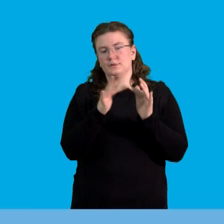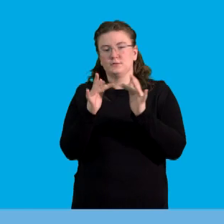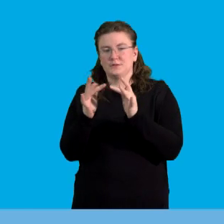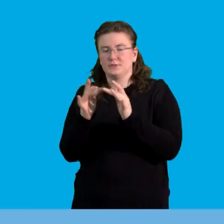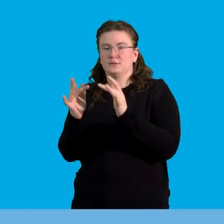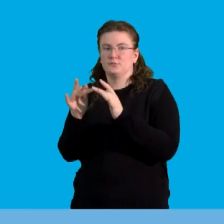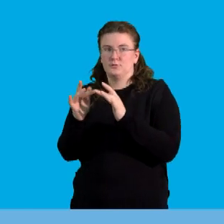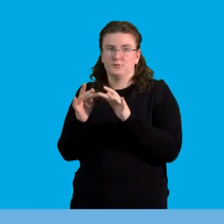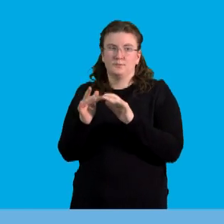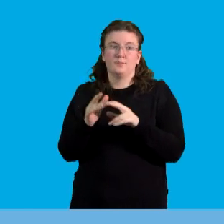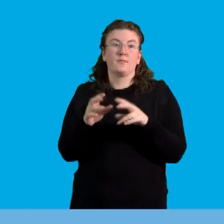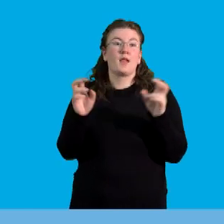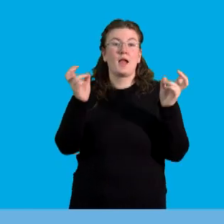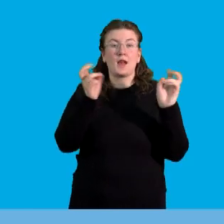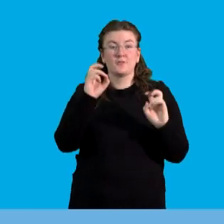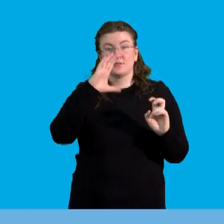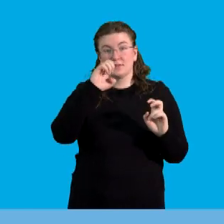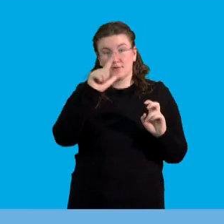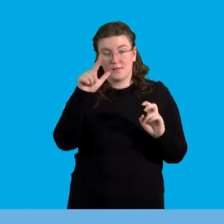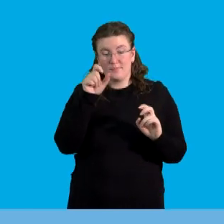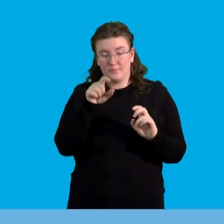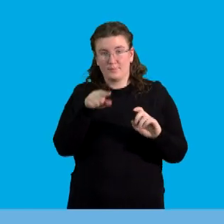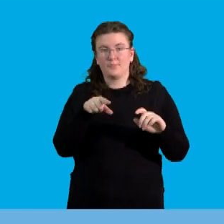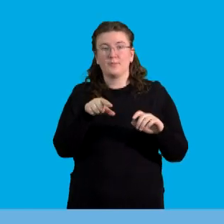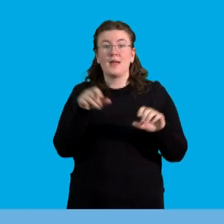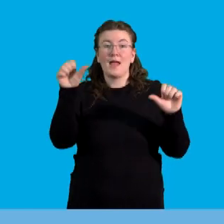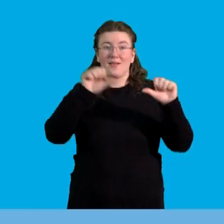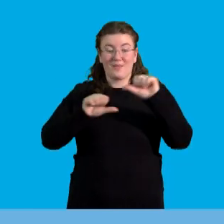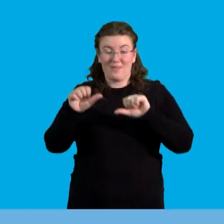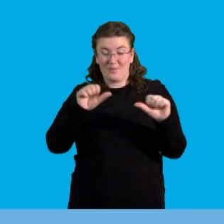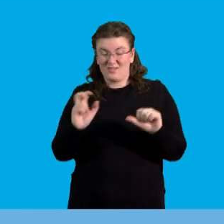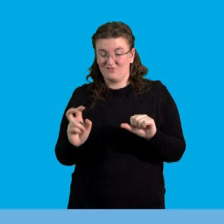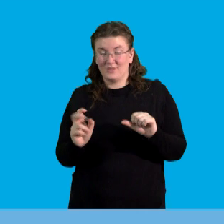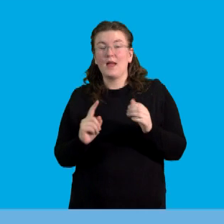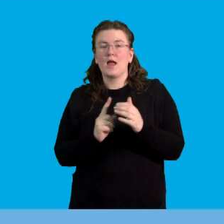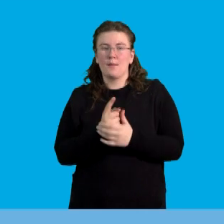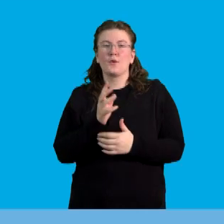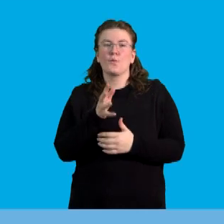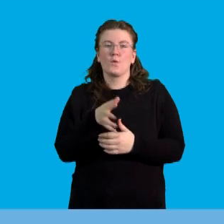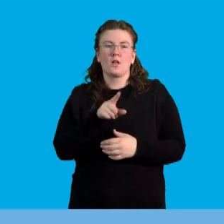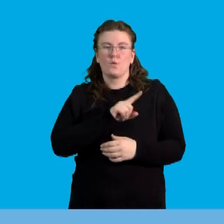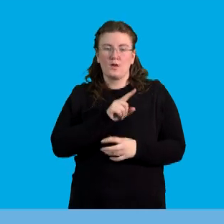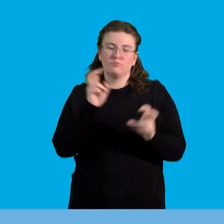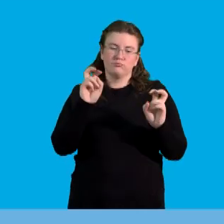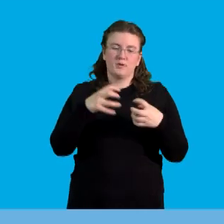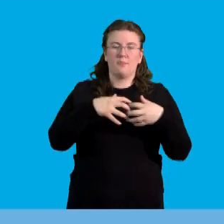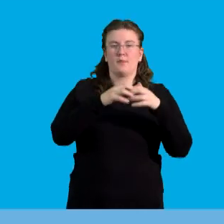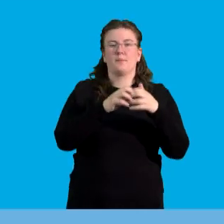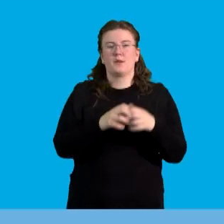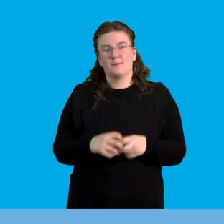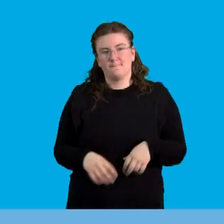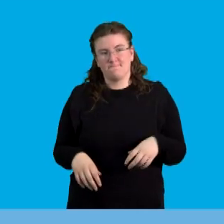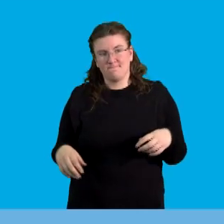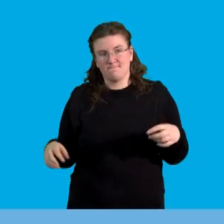connected together. And an electric cell, well, that's now a system in which chemical reactions occur to generate electricity.